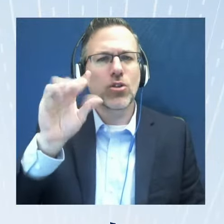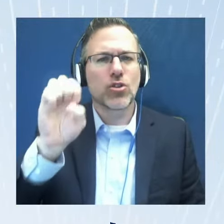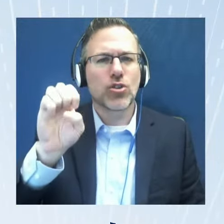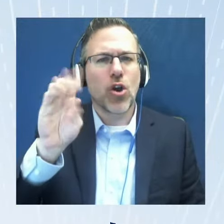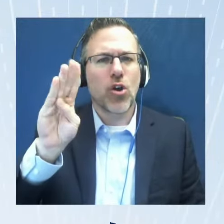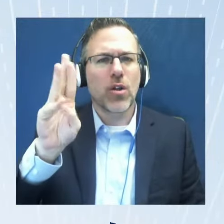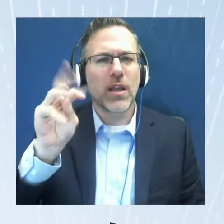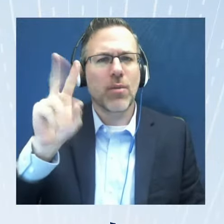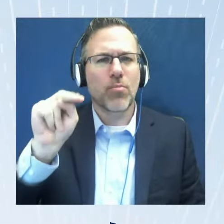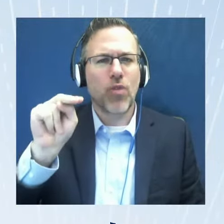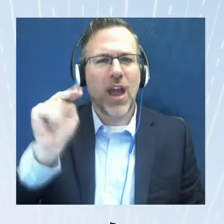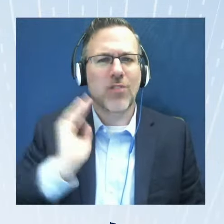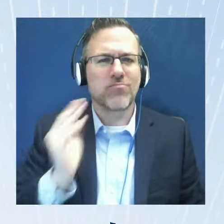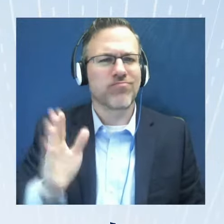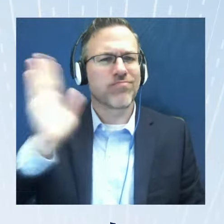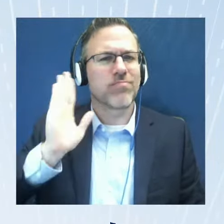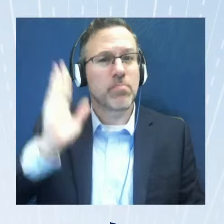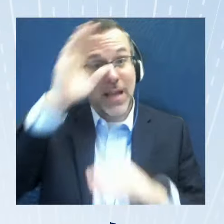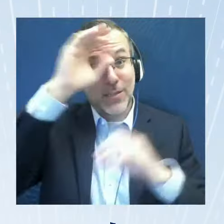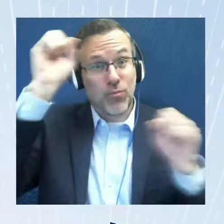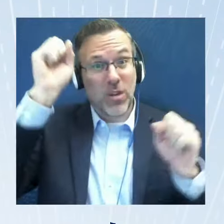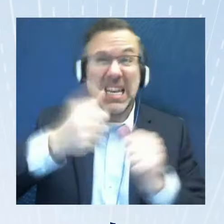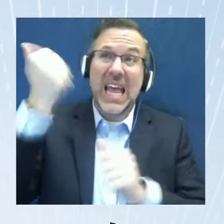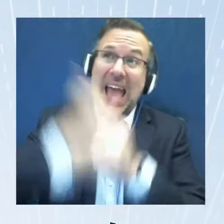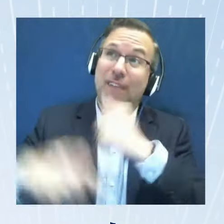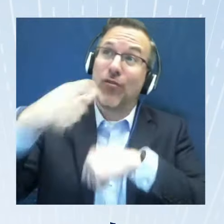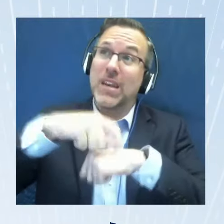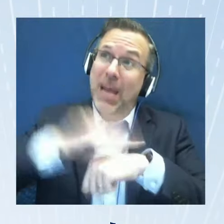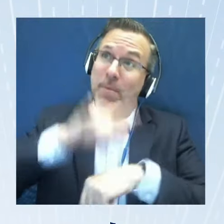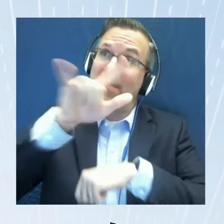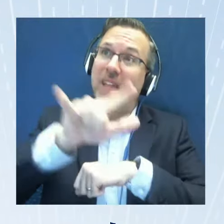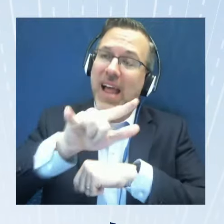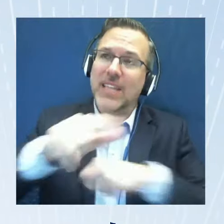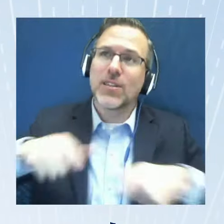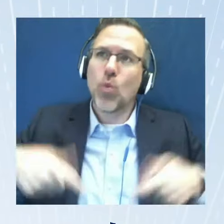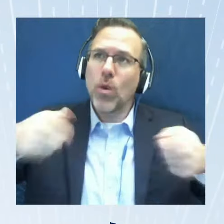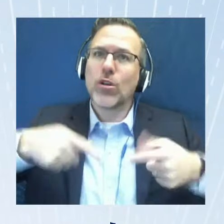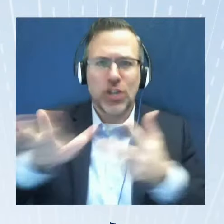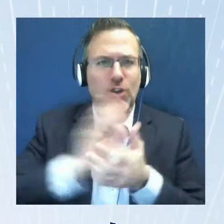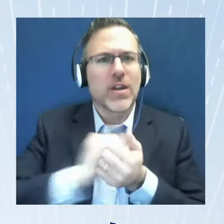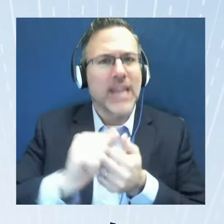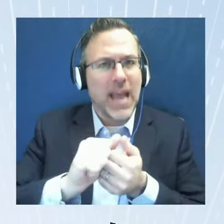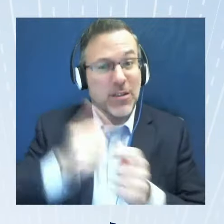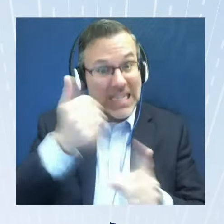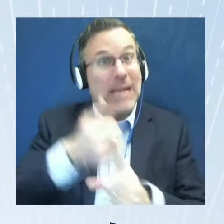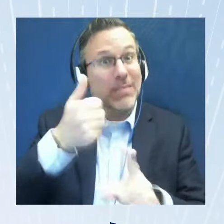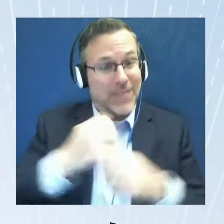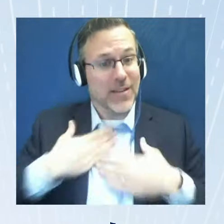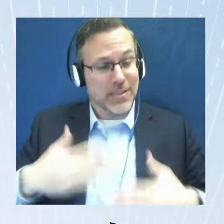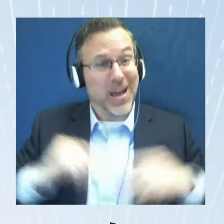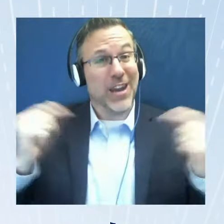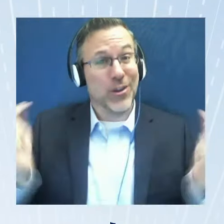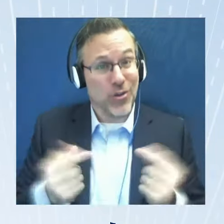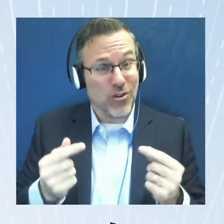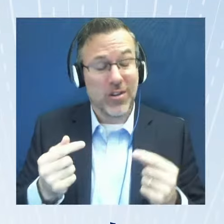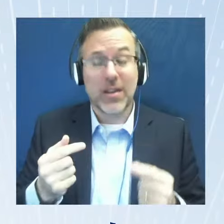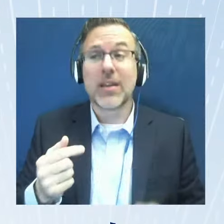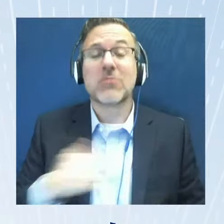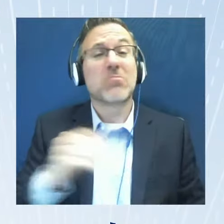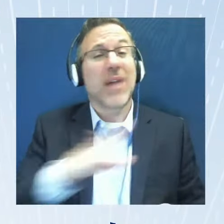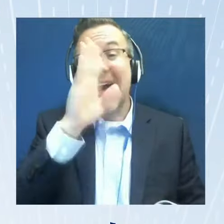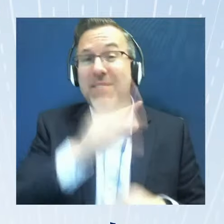I think every time he flies, his chair is damaged. He's been personally injured. I have never met a PVA member,